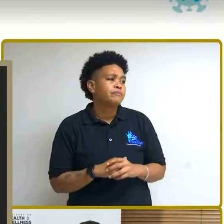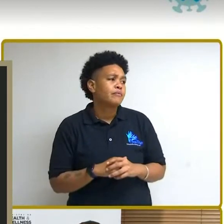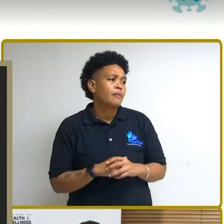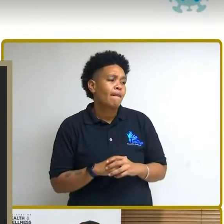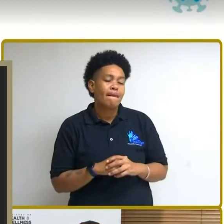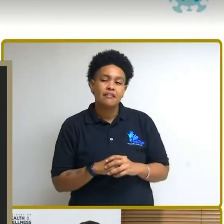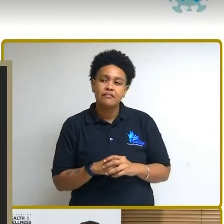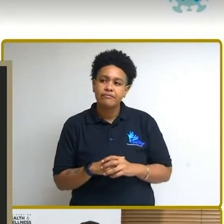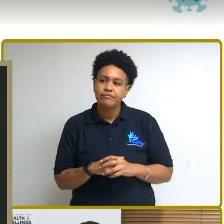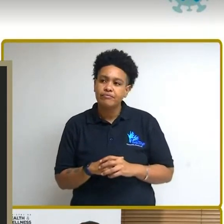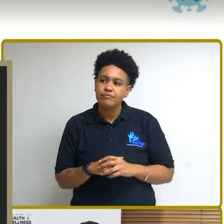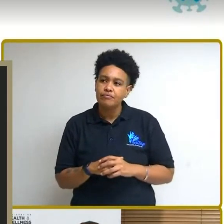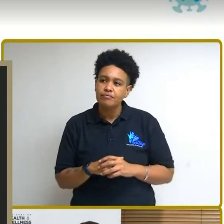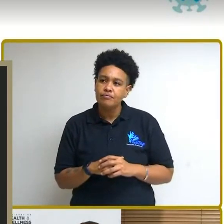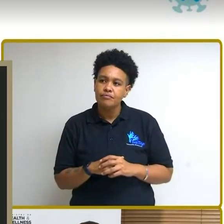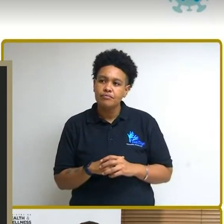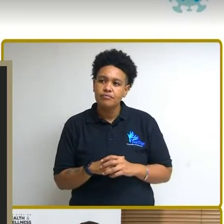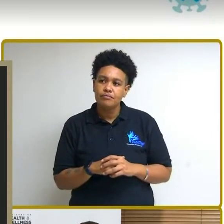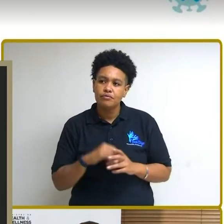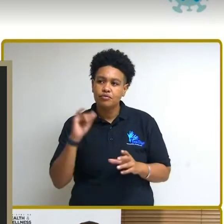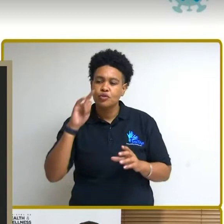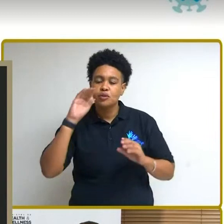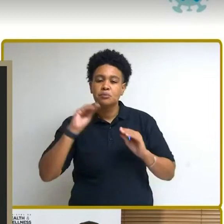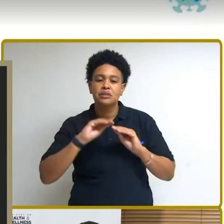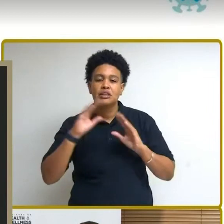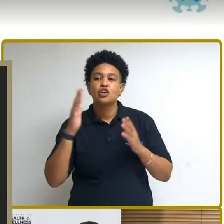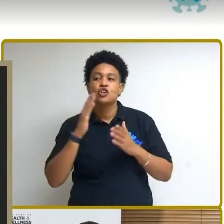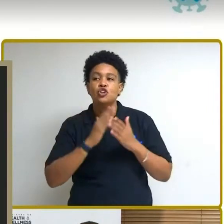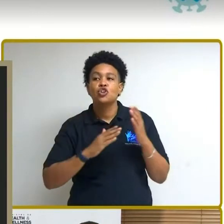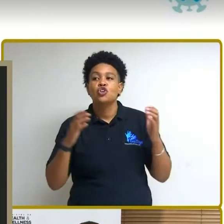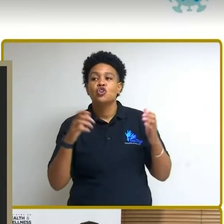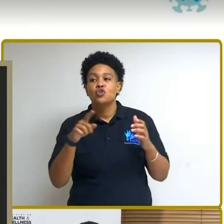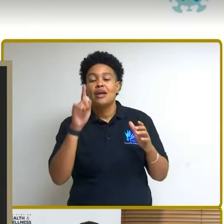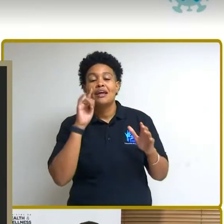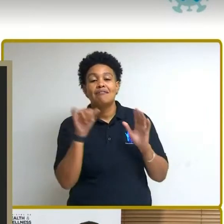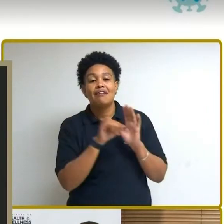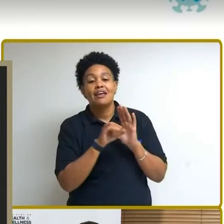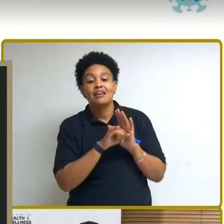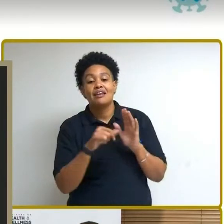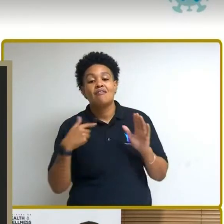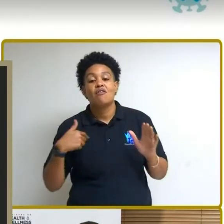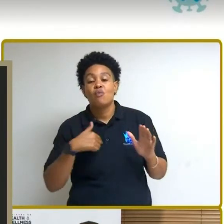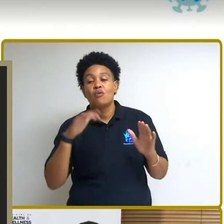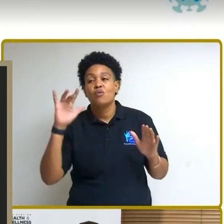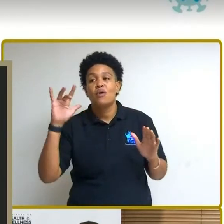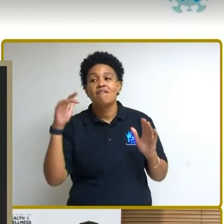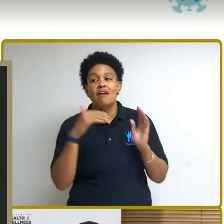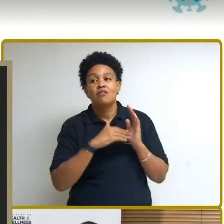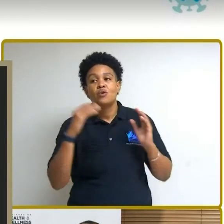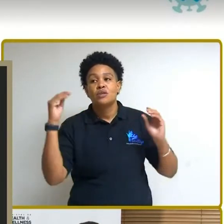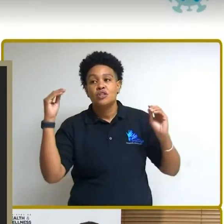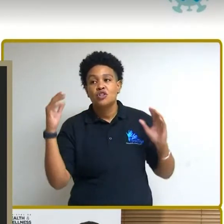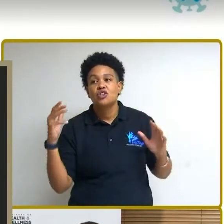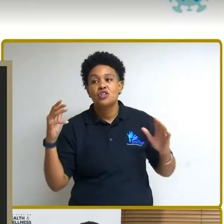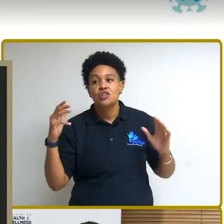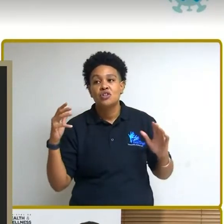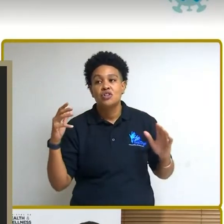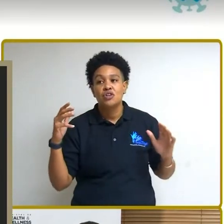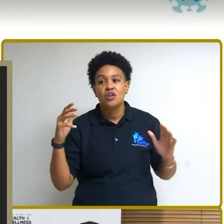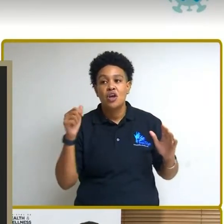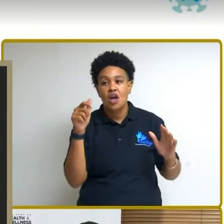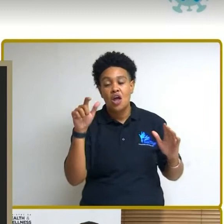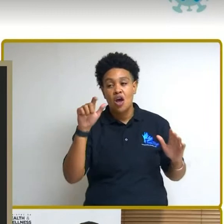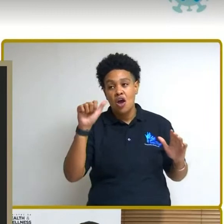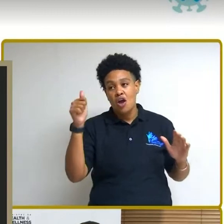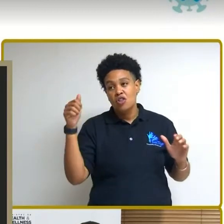First of all, yes. Just to be clear, though, so the groups that you have identified, so we have 25,000 teachers, and with all the other groups that